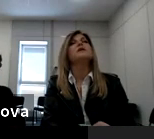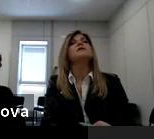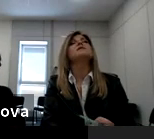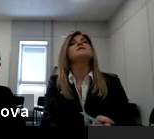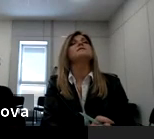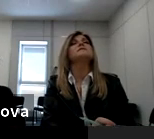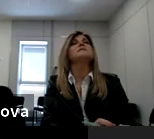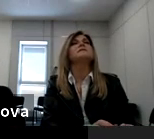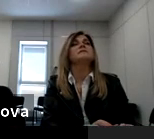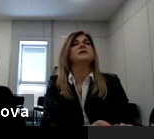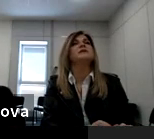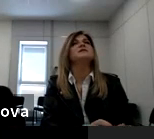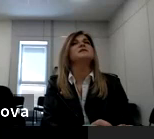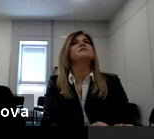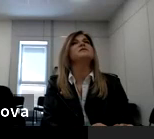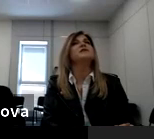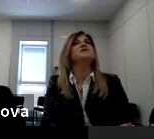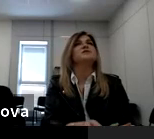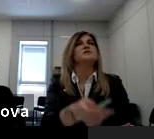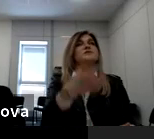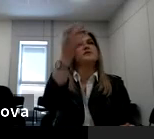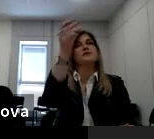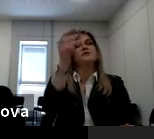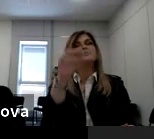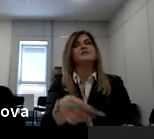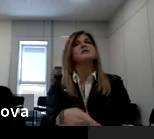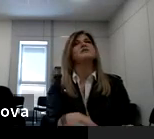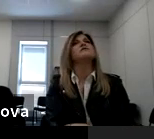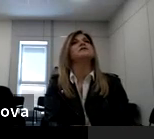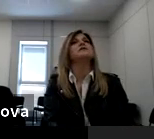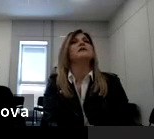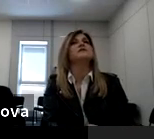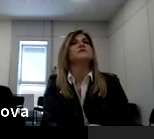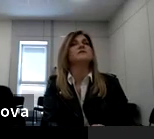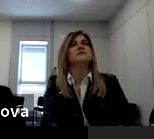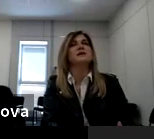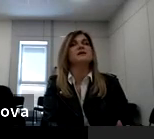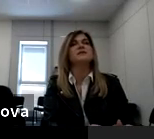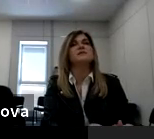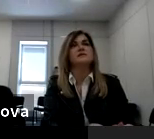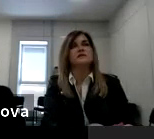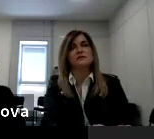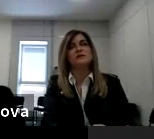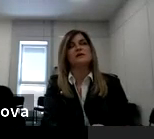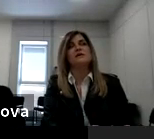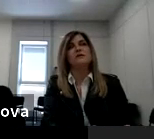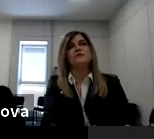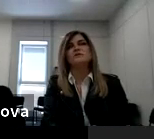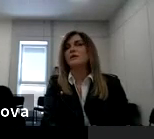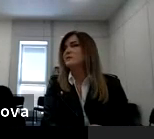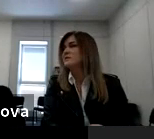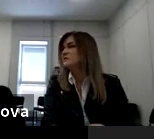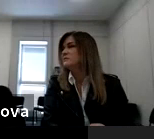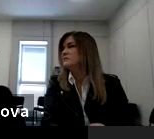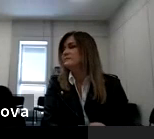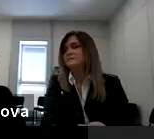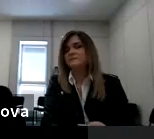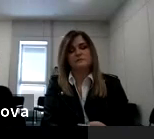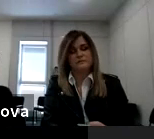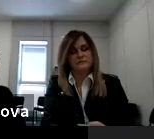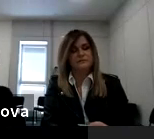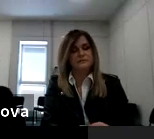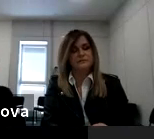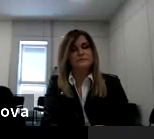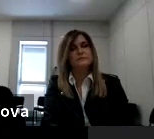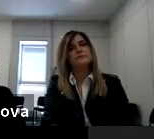BMU. BMU, yeah. Except of edges, you can also see the vertical lines on the facade. The vertical line, 6 also our watts system per